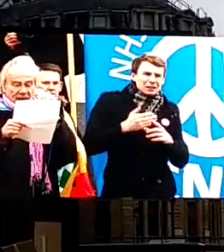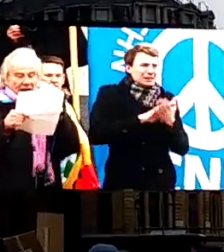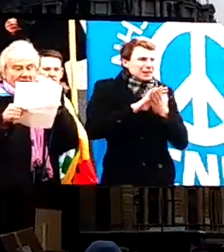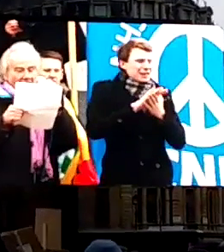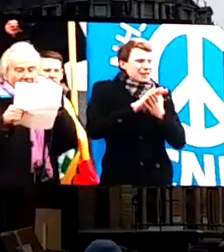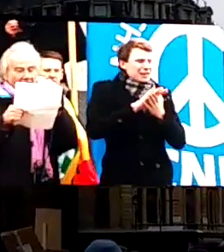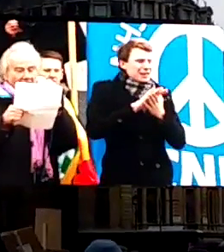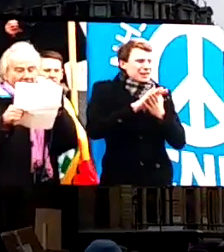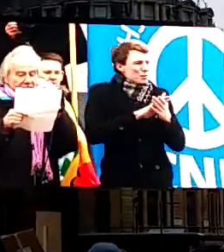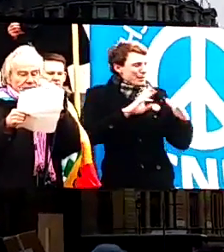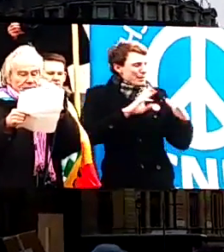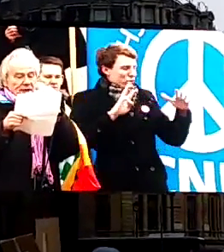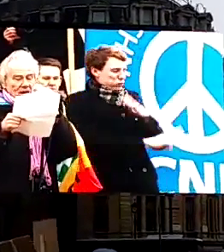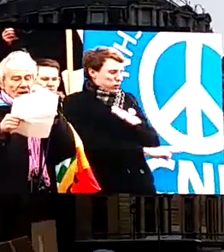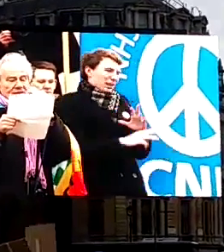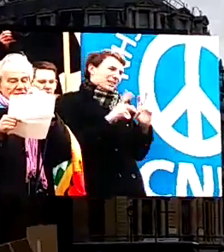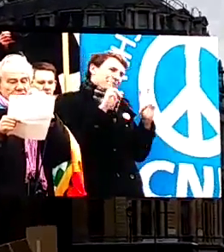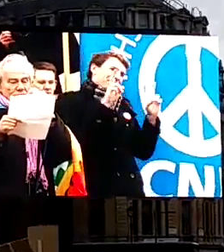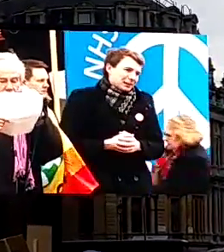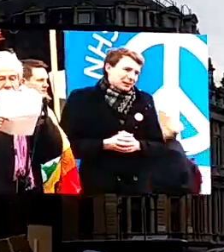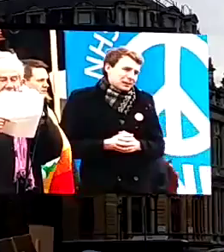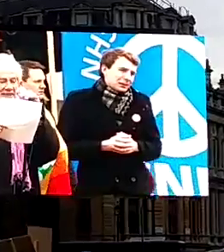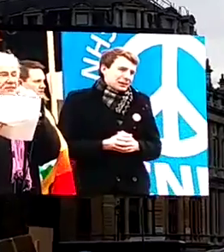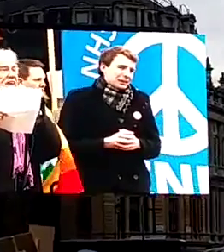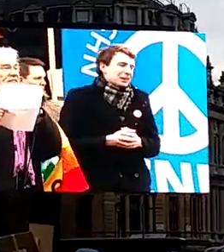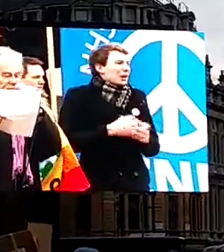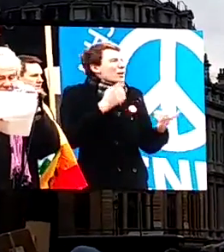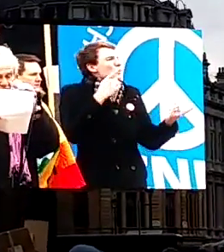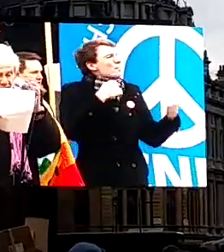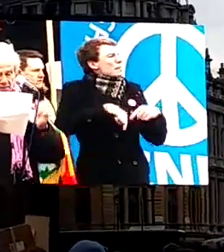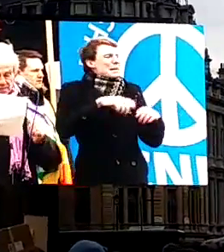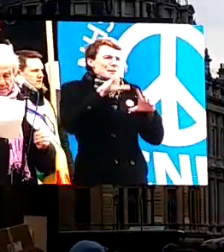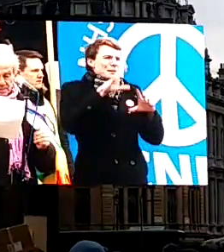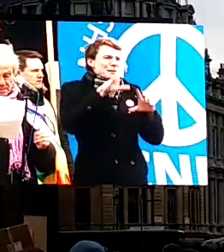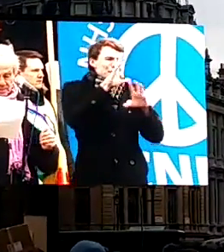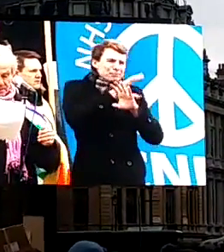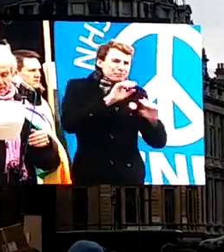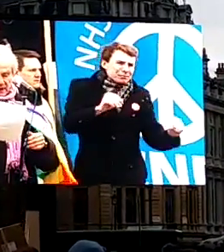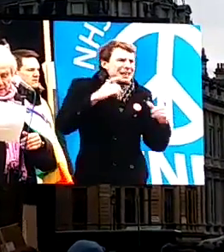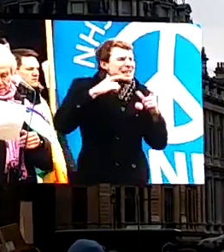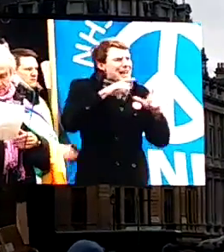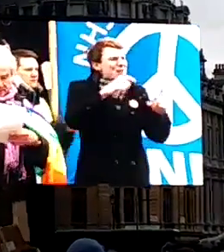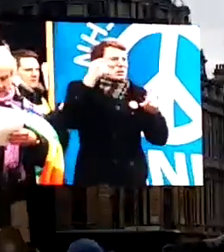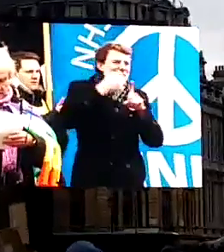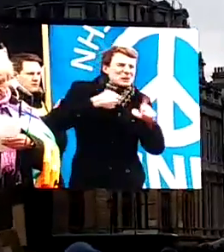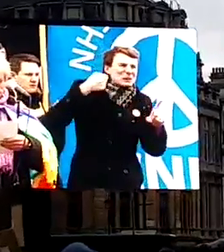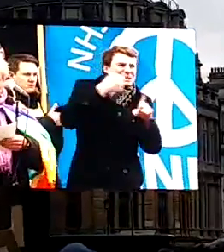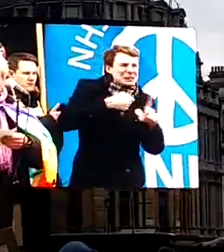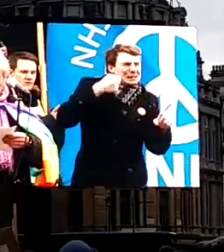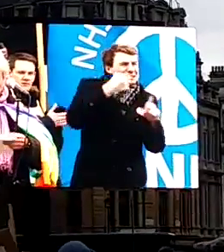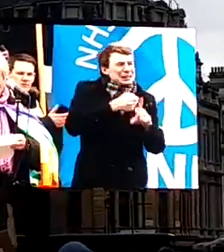link. And we hear us say, you can succeed.